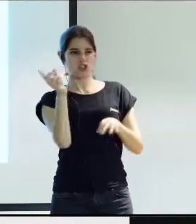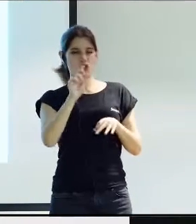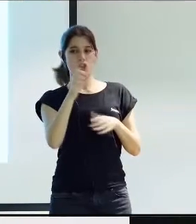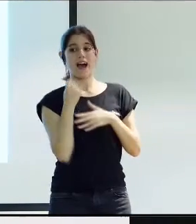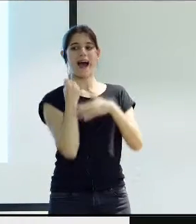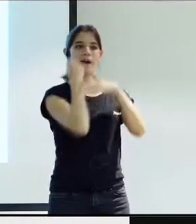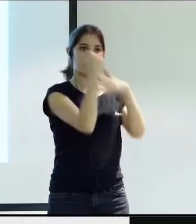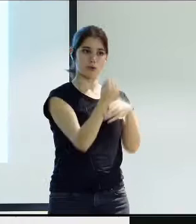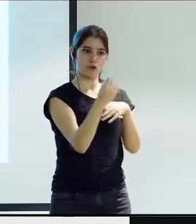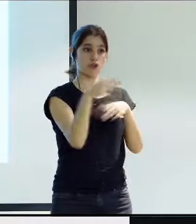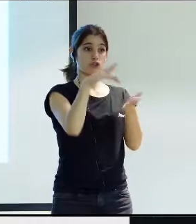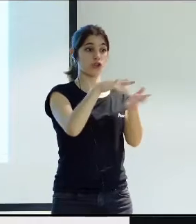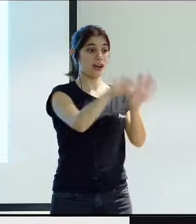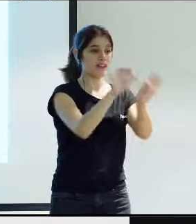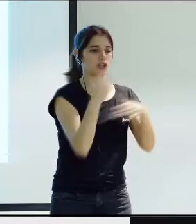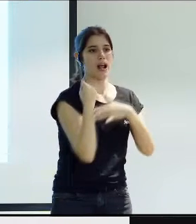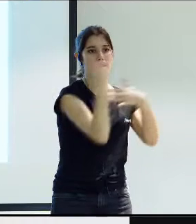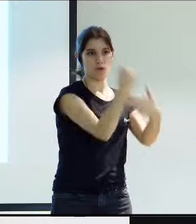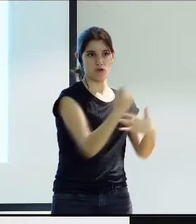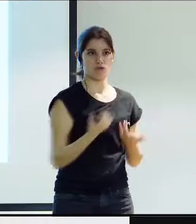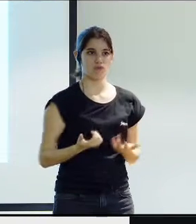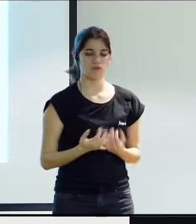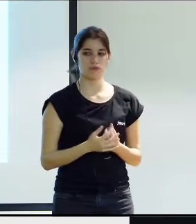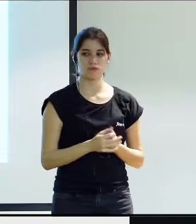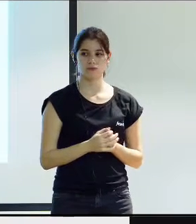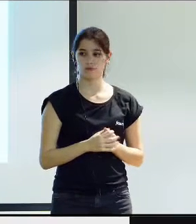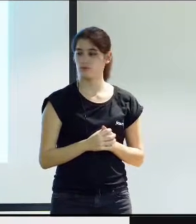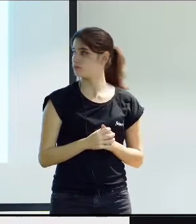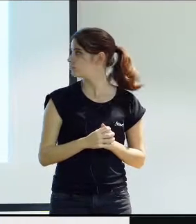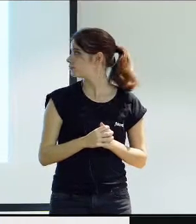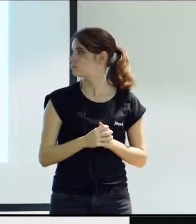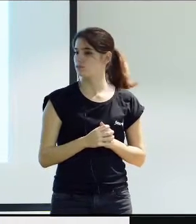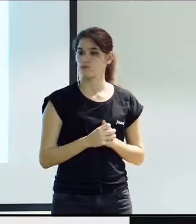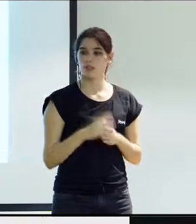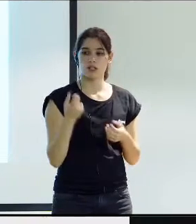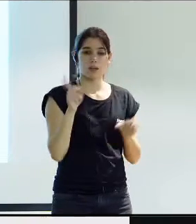And the involvement of organizations